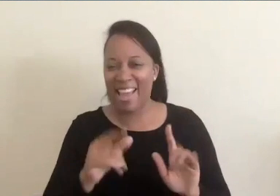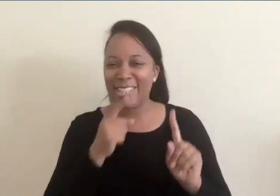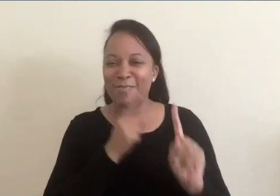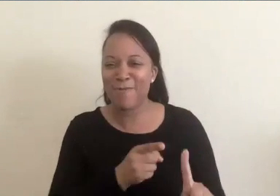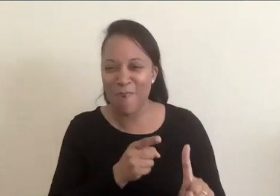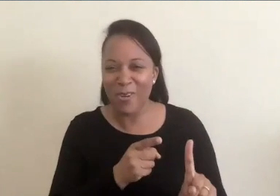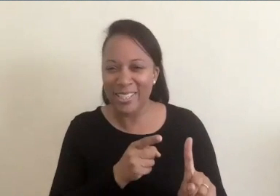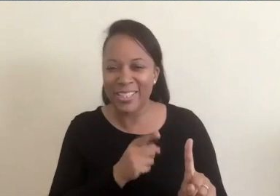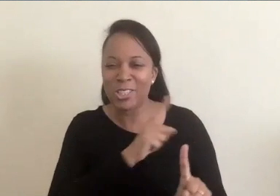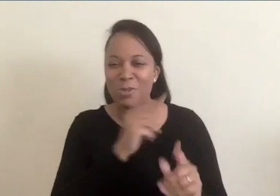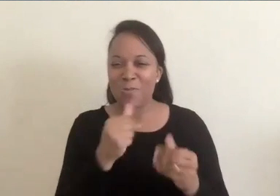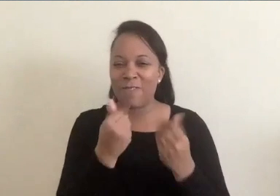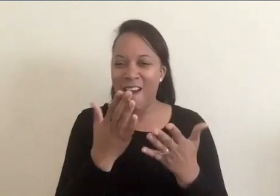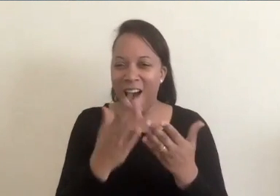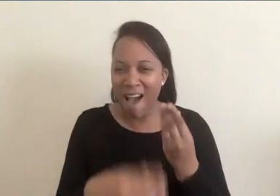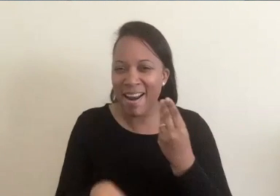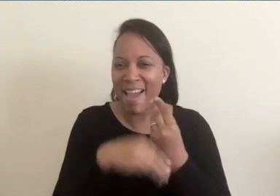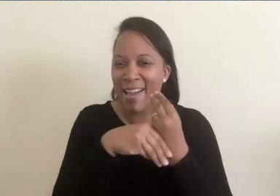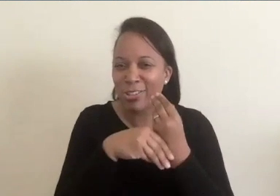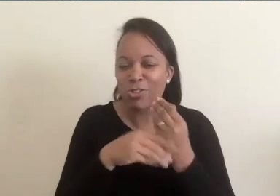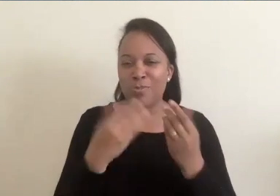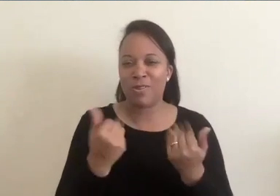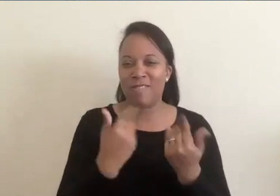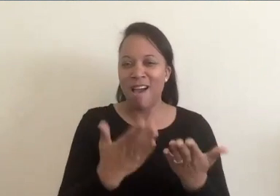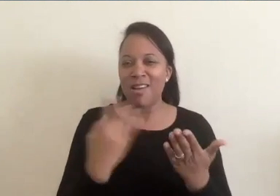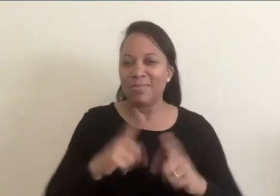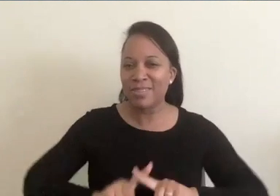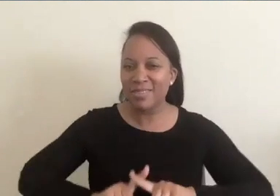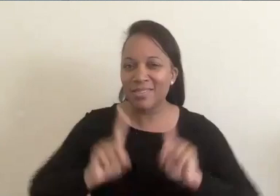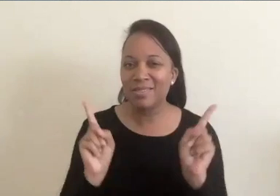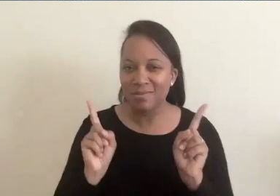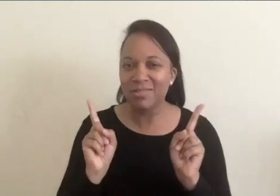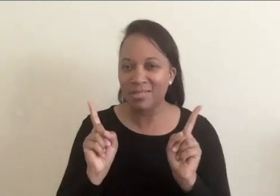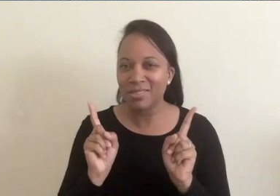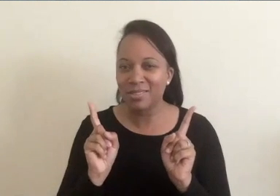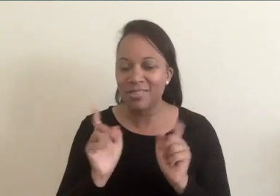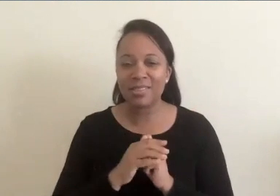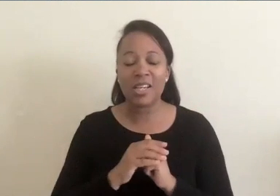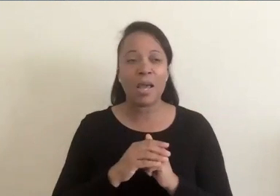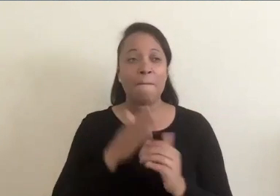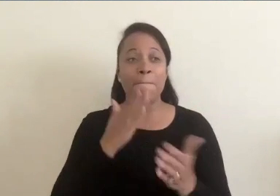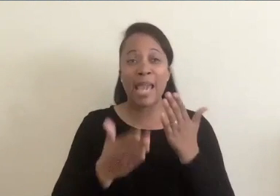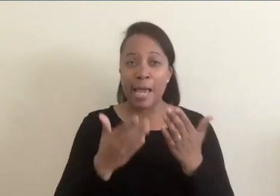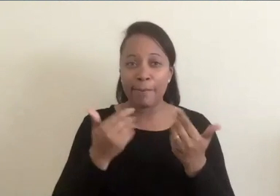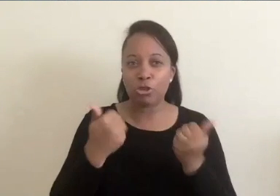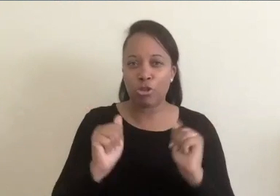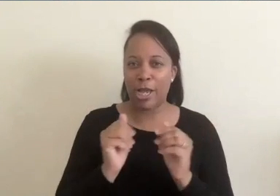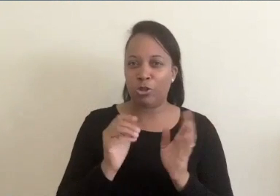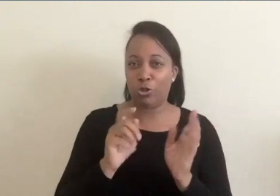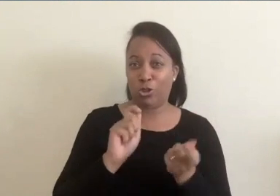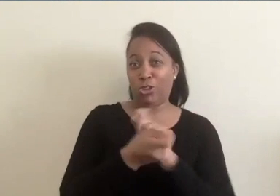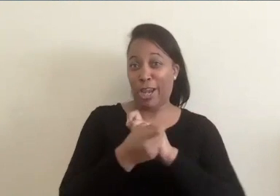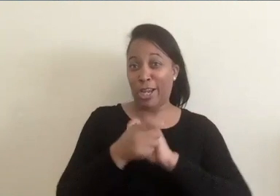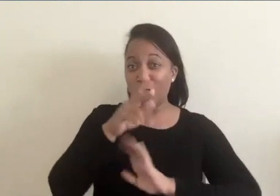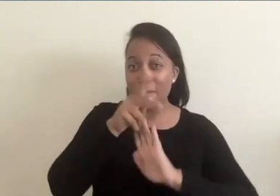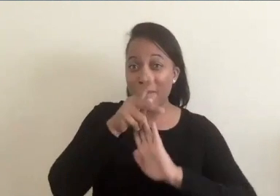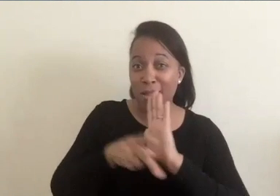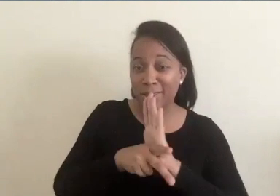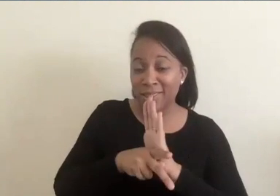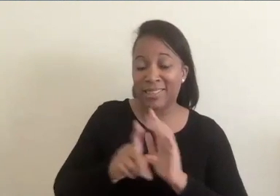the point. You're providing something extra. You're providing something different. You're probably going outside of your